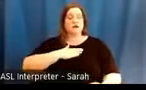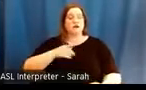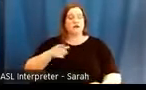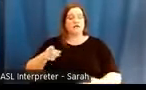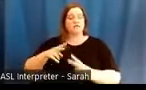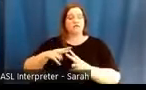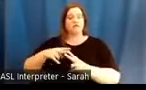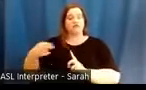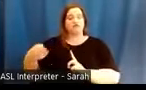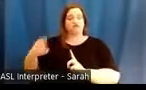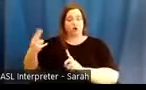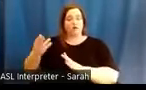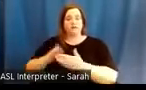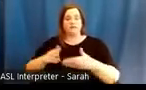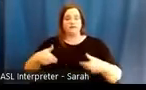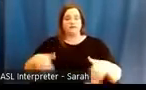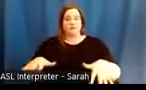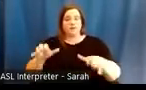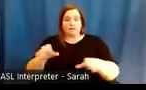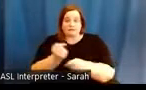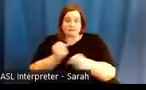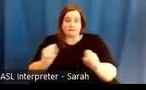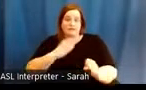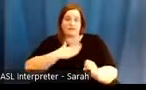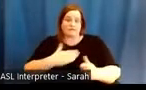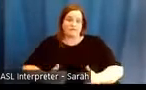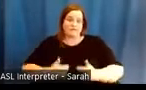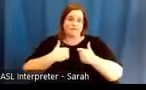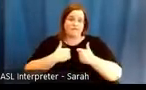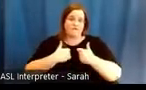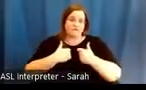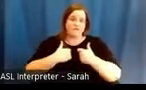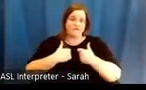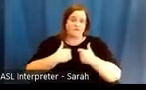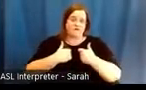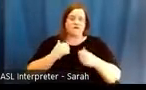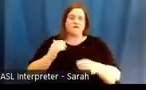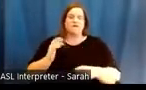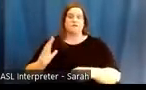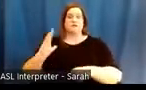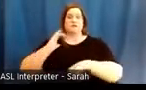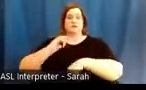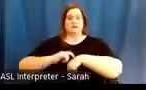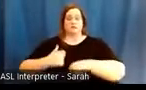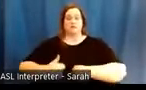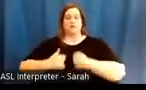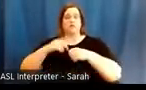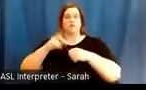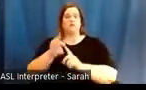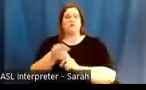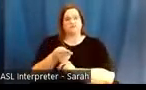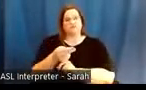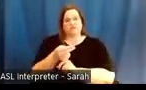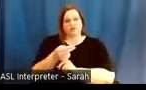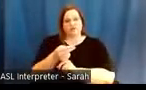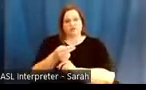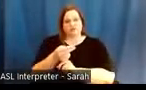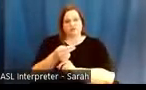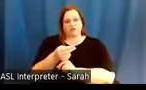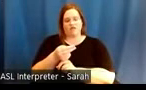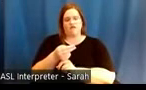became paralyzed, saving my life. At the time, we were residing in a hotel that